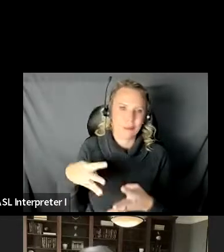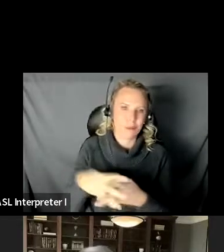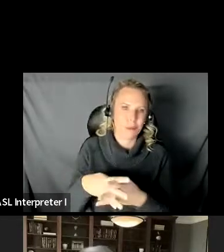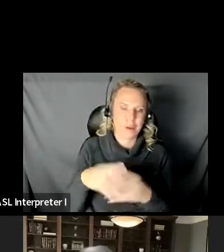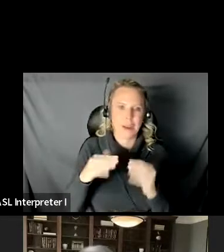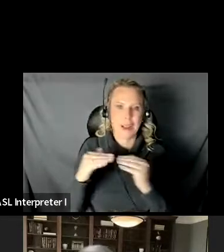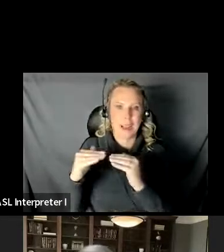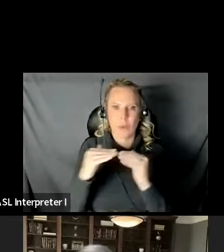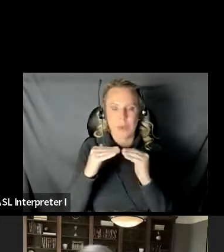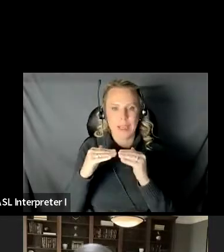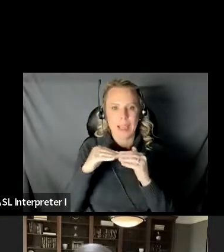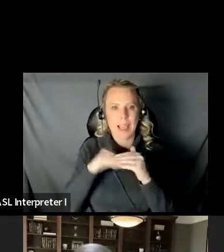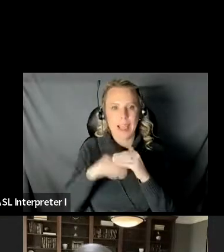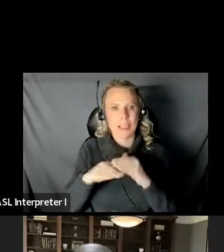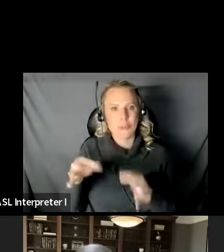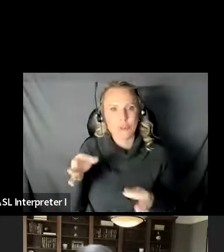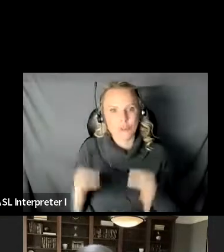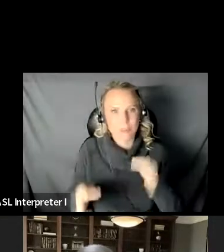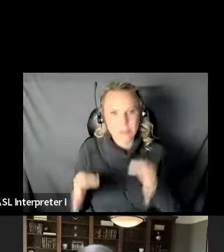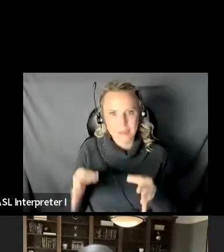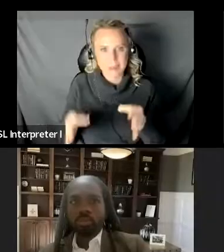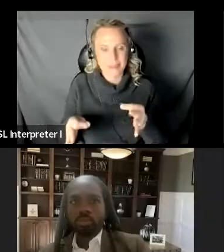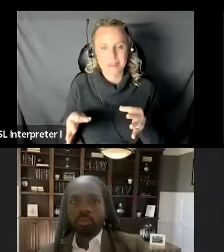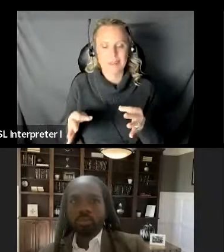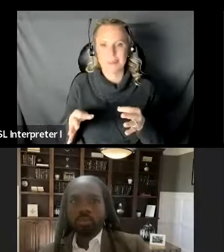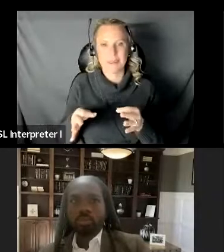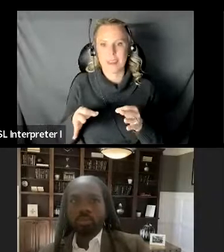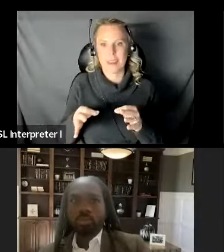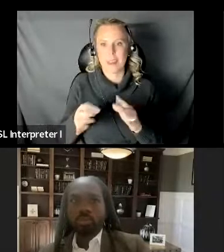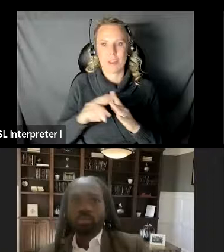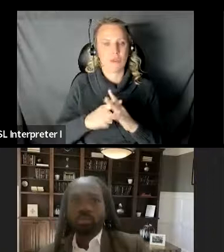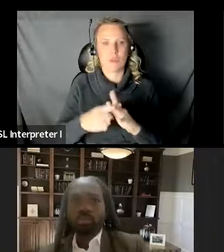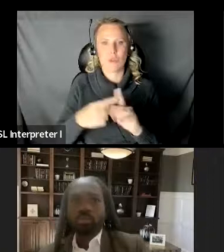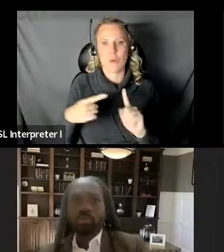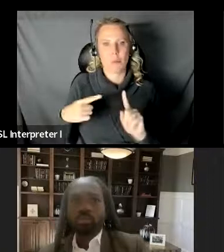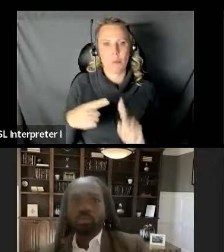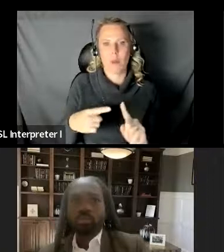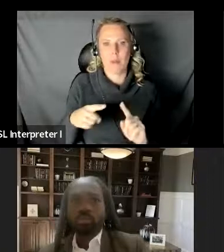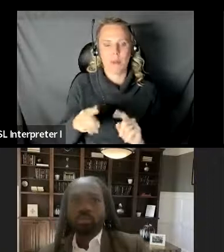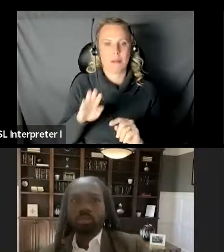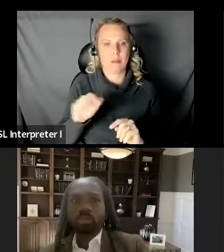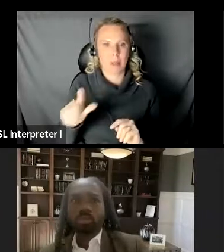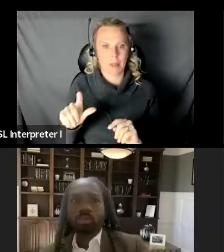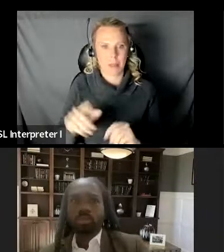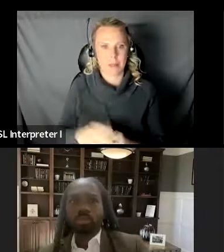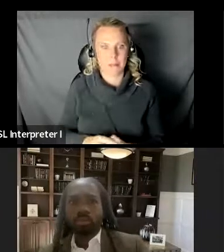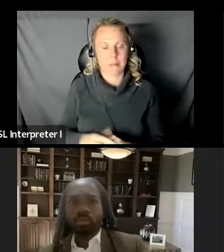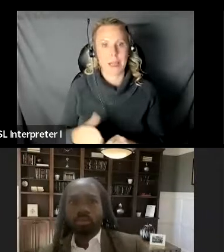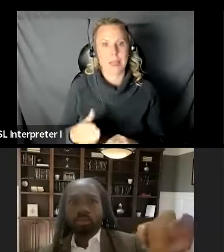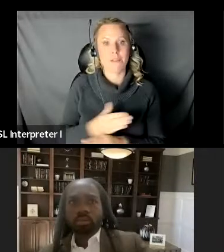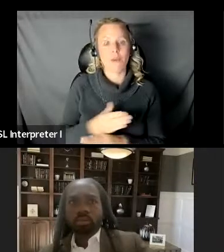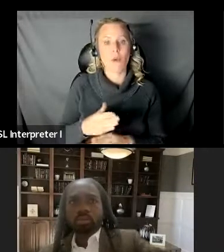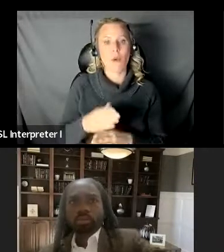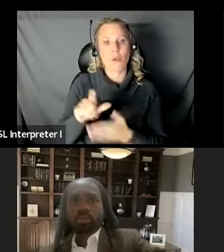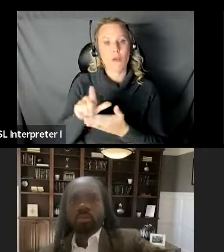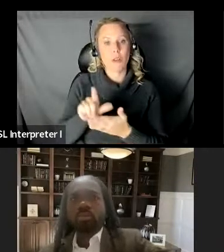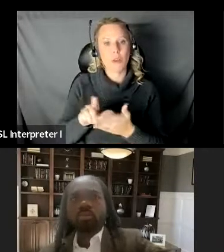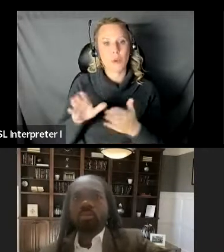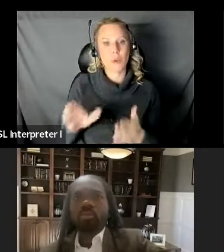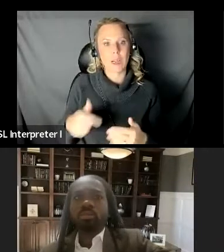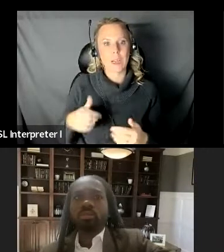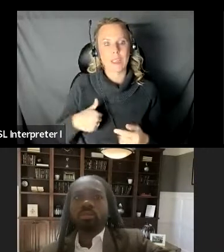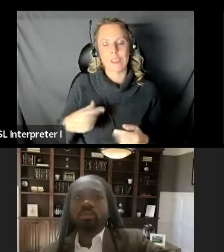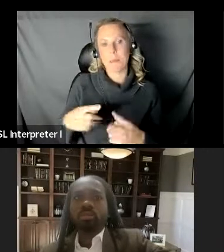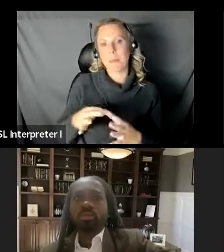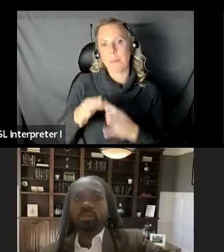access to justice, the hallmarks of this code reform. As a former prosecutor, I need to say a special